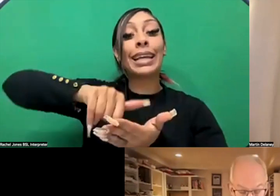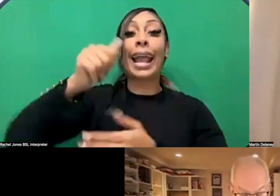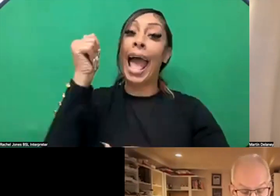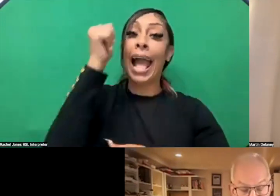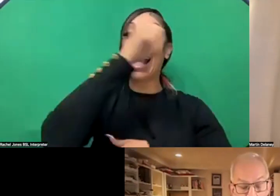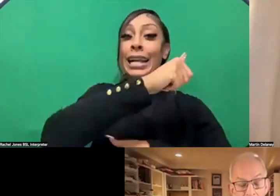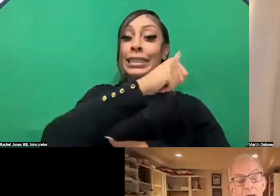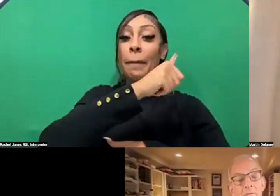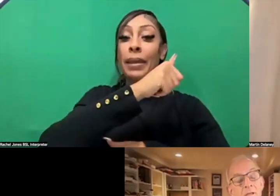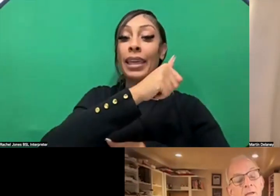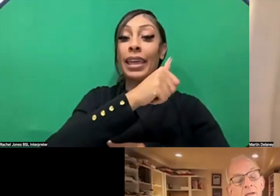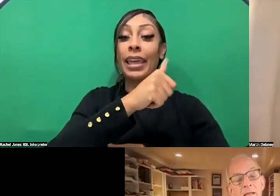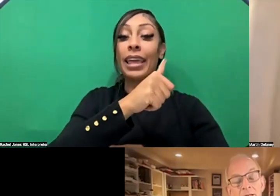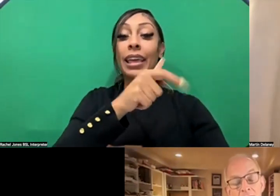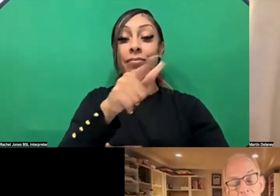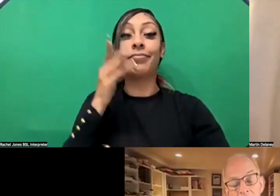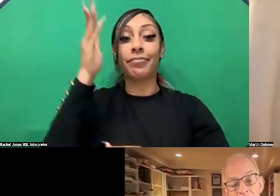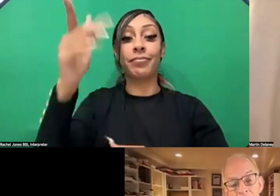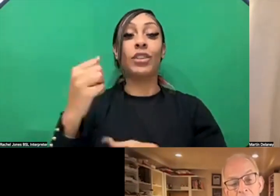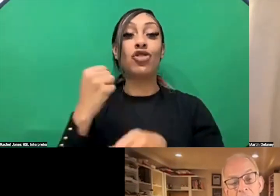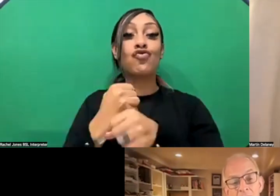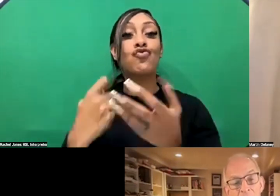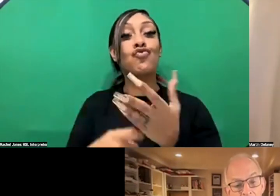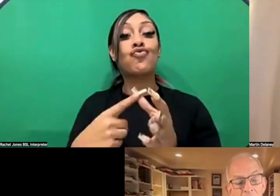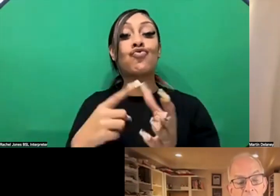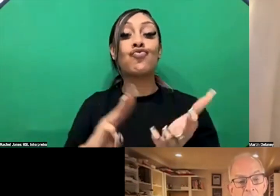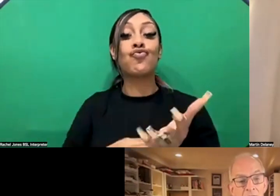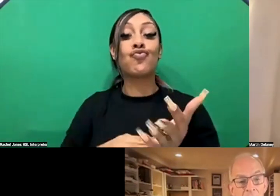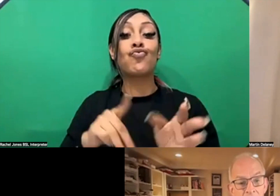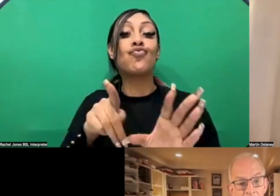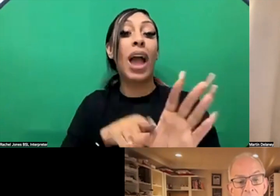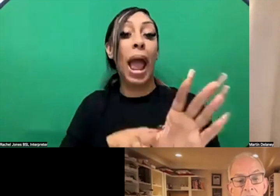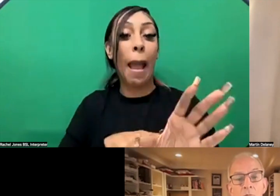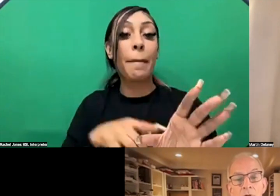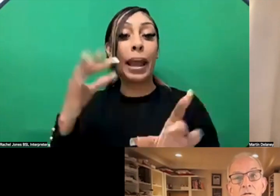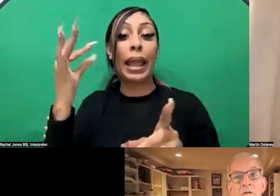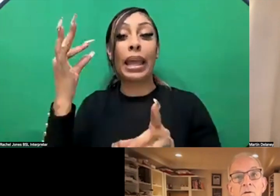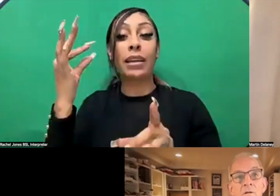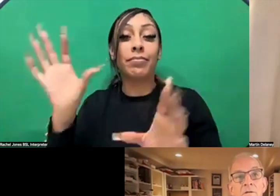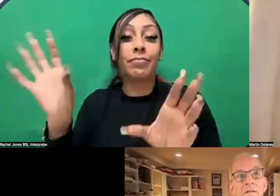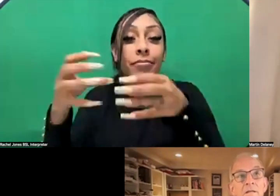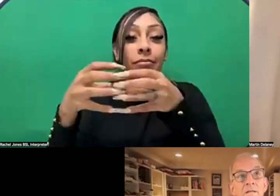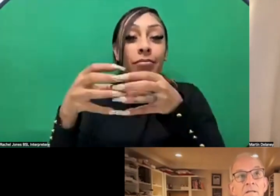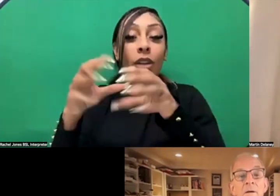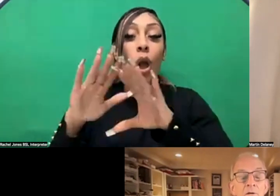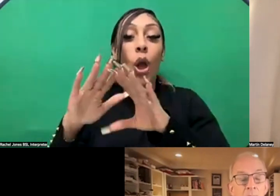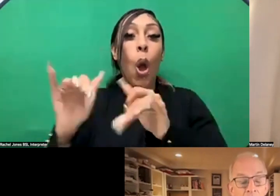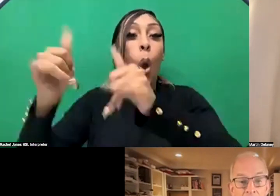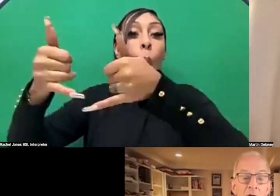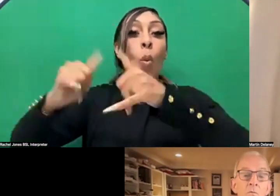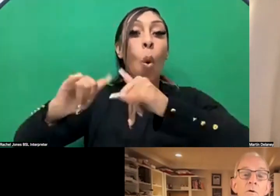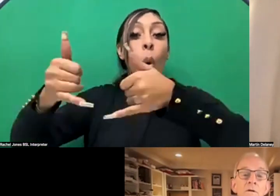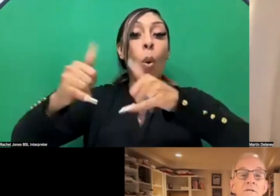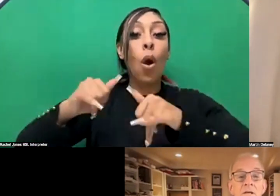the awards are called the Grammys, and they have a particular class of awards called the Special